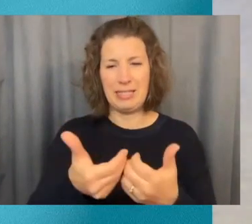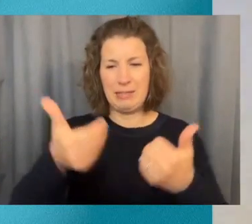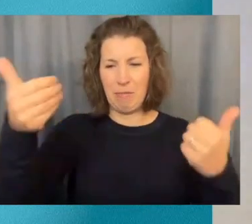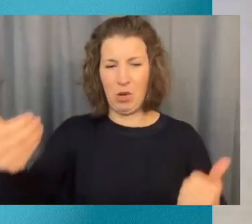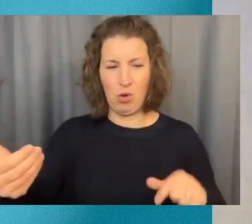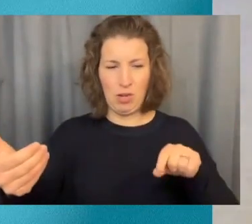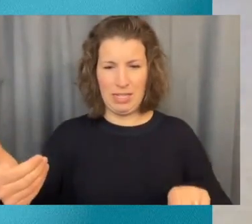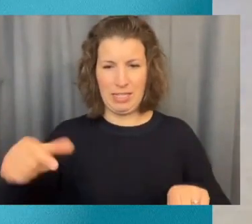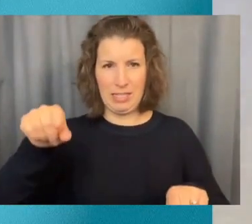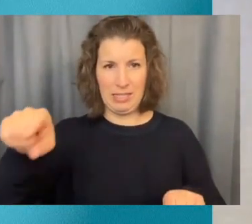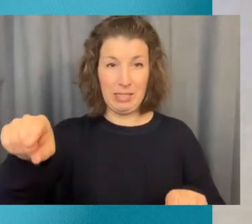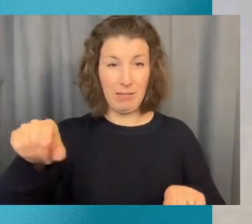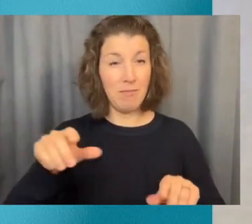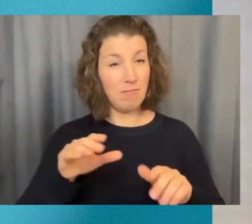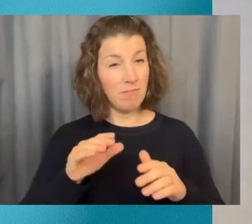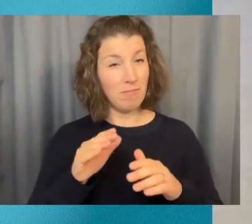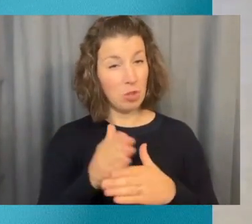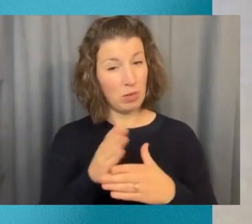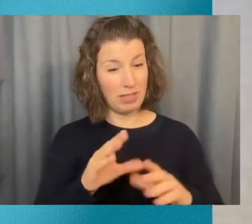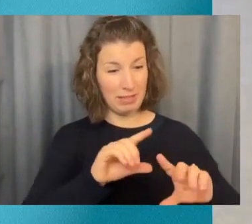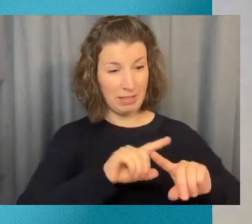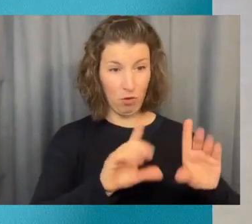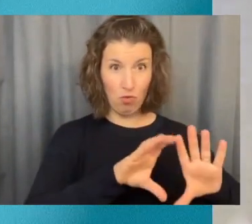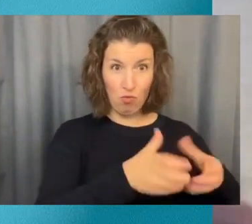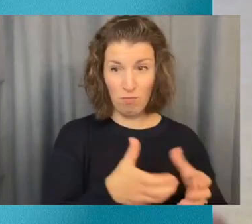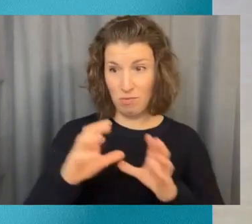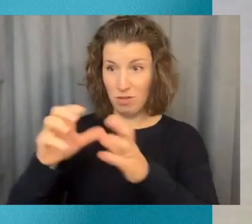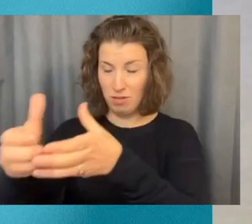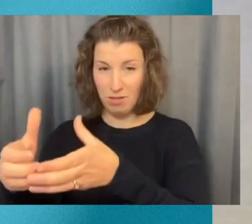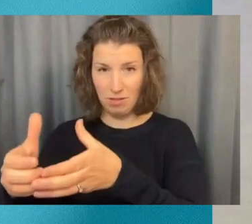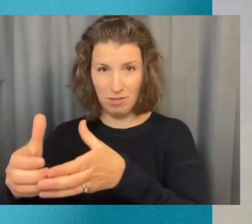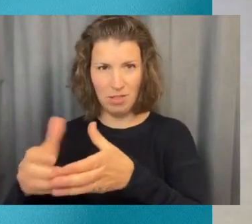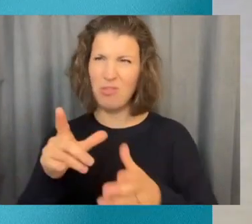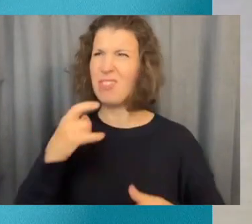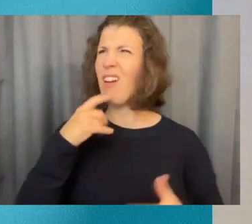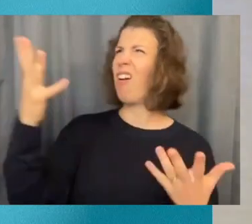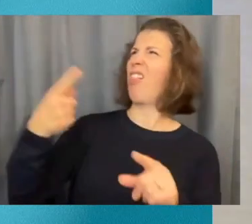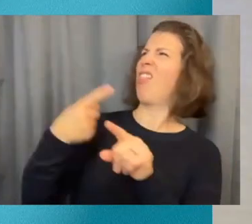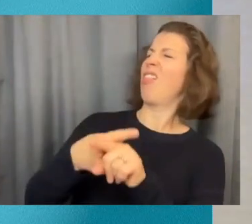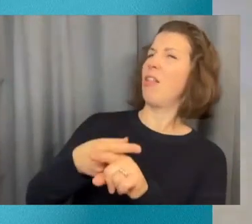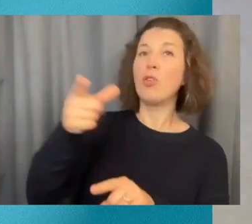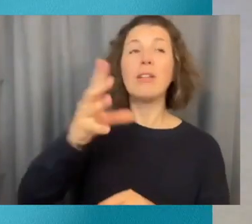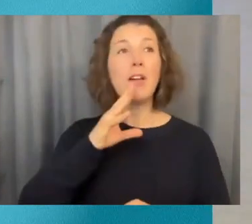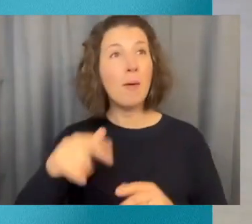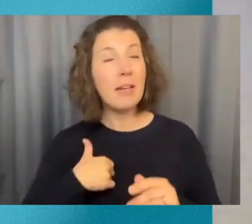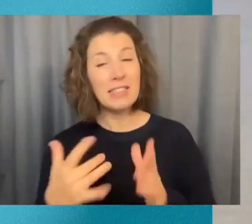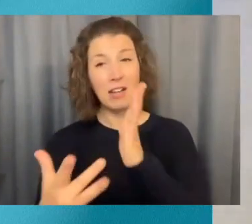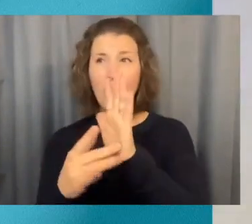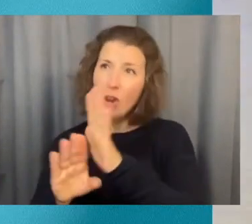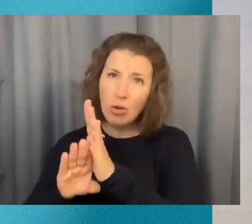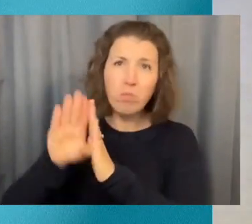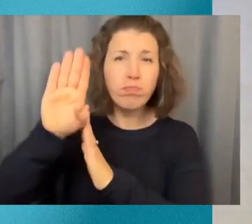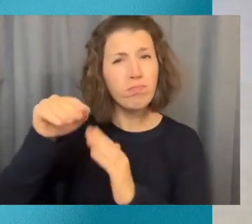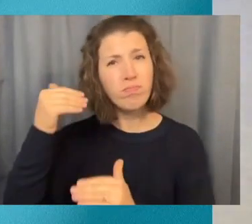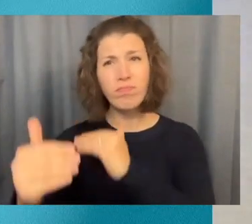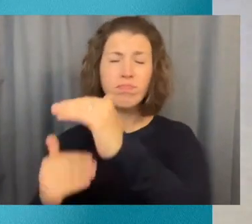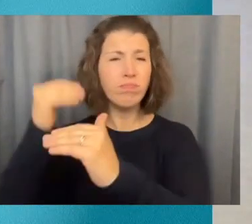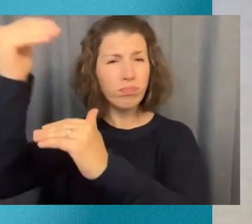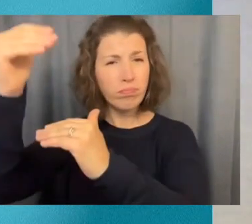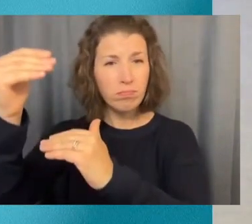Now, I know that sounds interesting because you're like, Dr. Winn, on the one hand, you're telling me about these advances, but you're telling me that these